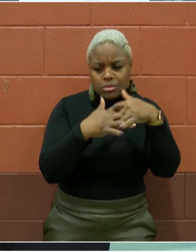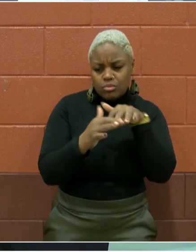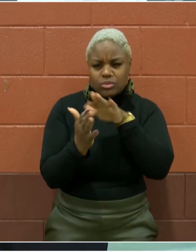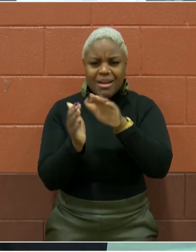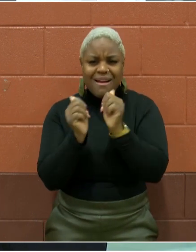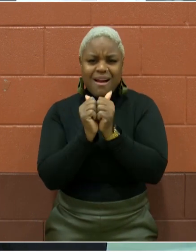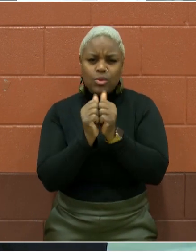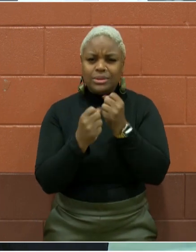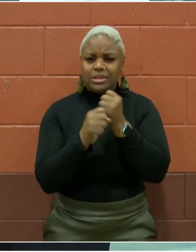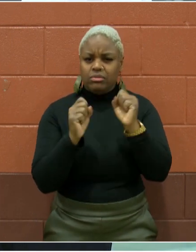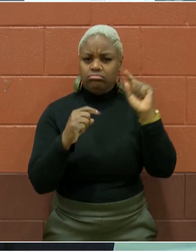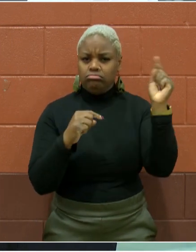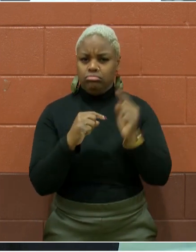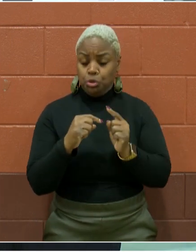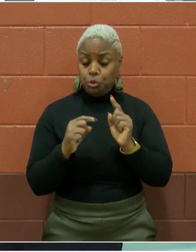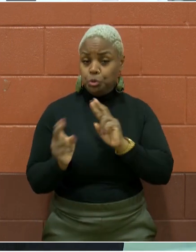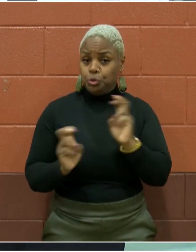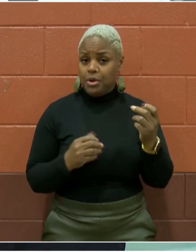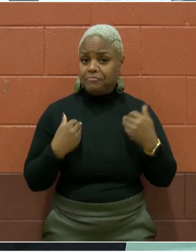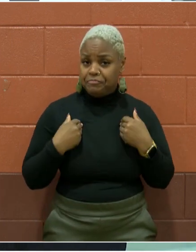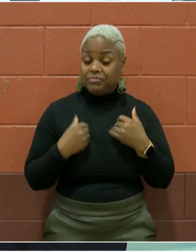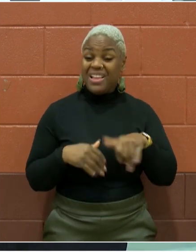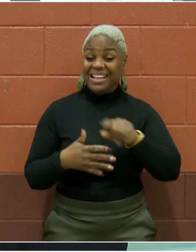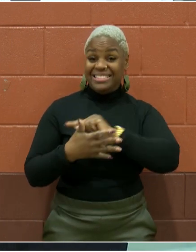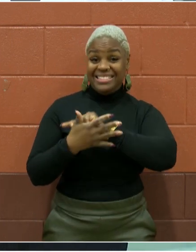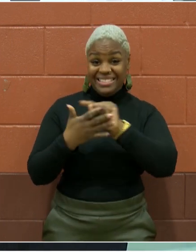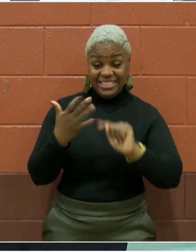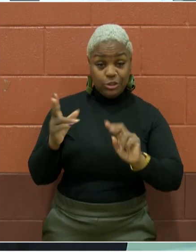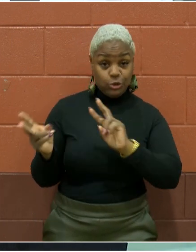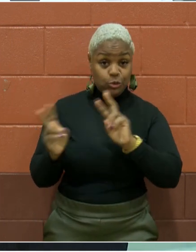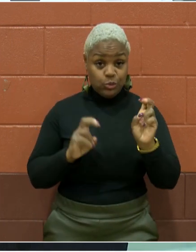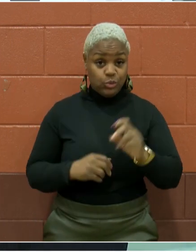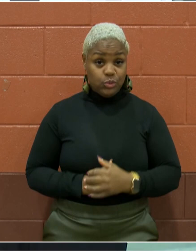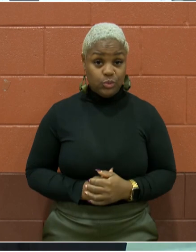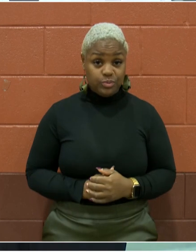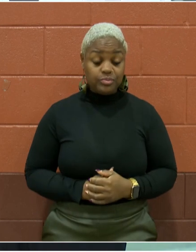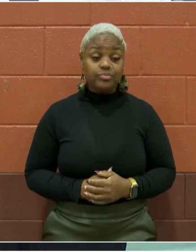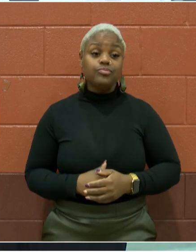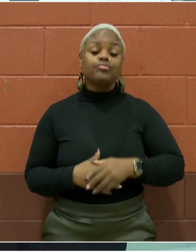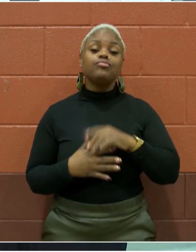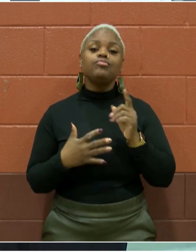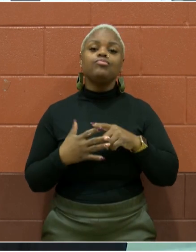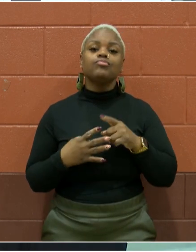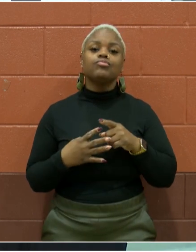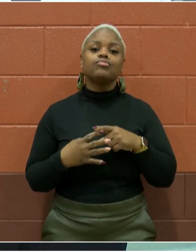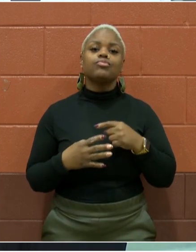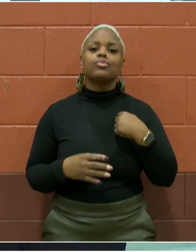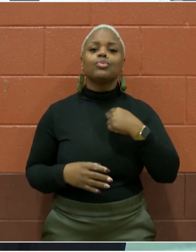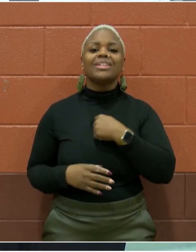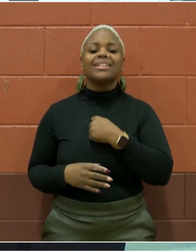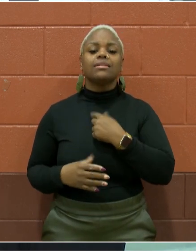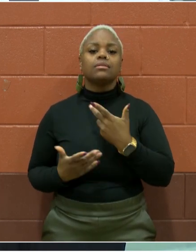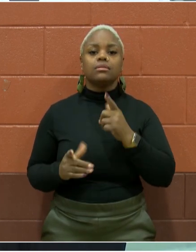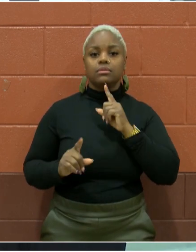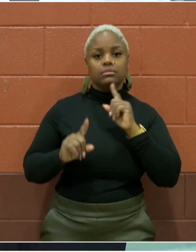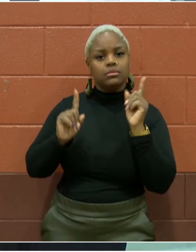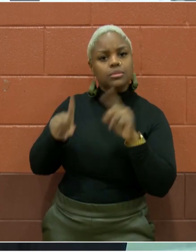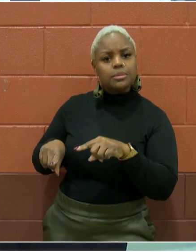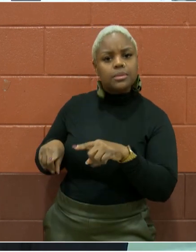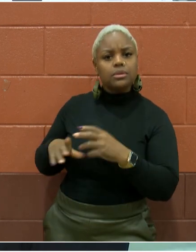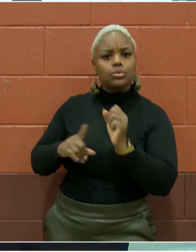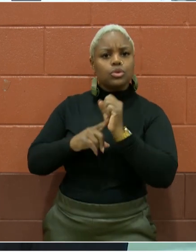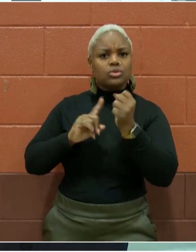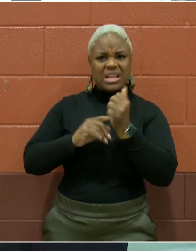focus on 4 areas that are crucial for our officers in the field. 1, it will emphasize the response of patrol officers in situations involving